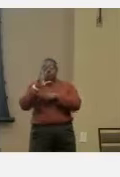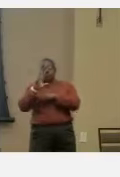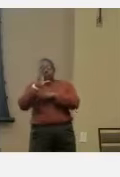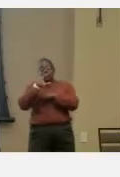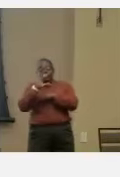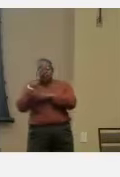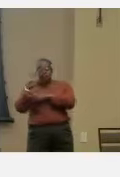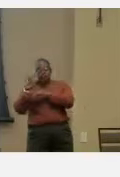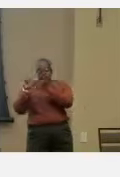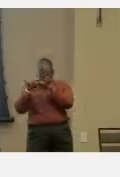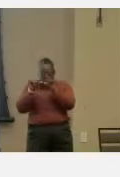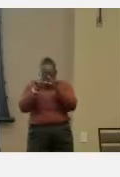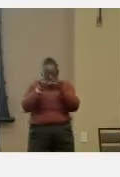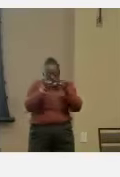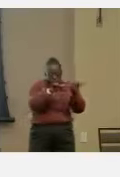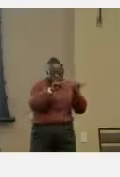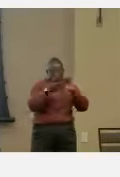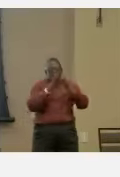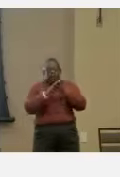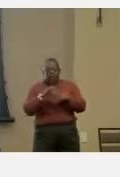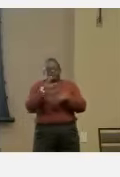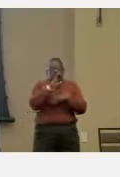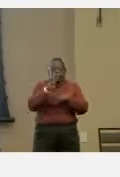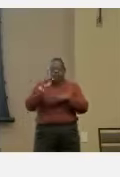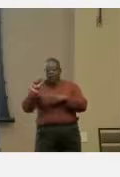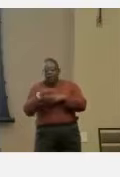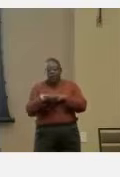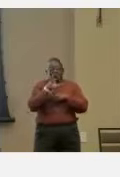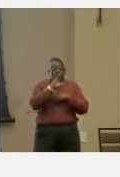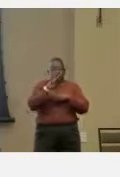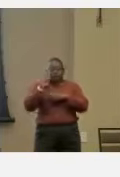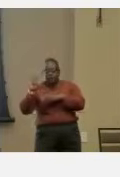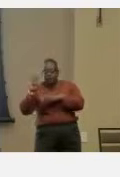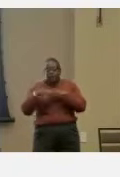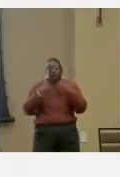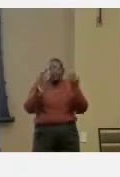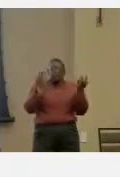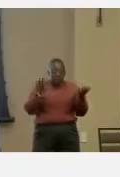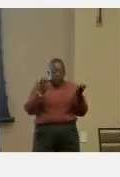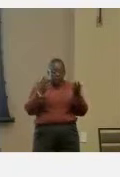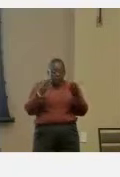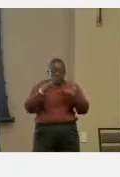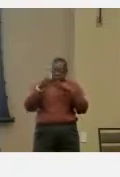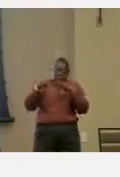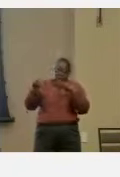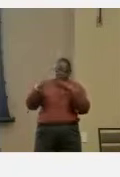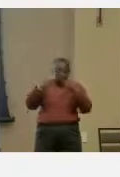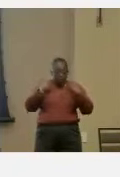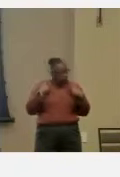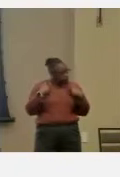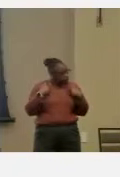which is what's usually measured, becomes C4A or C4B. And as a result of this, we have these